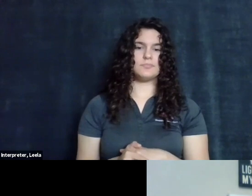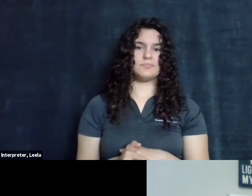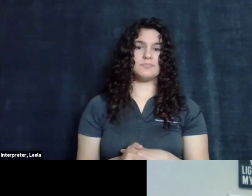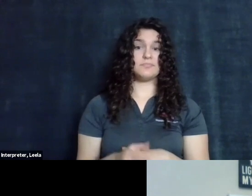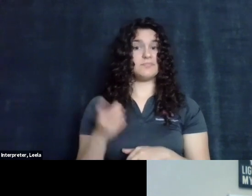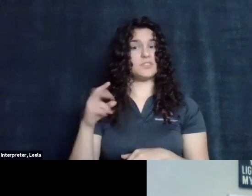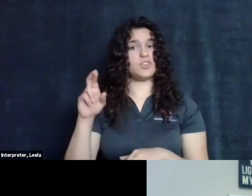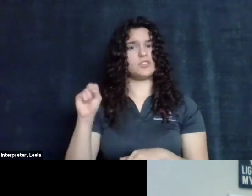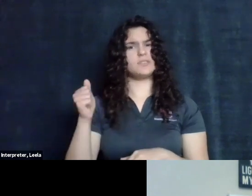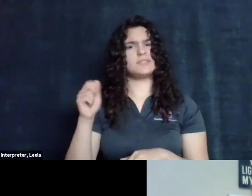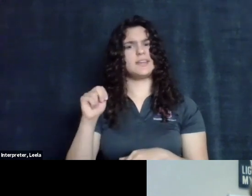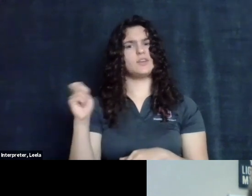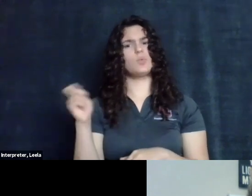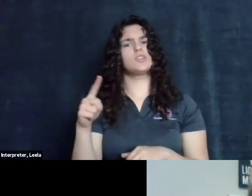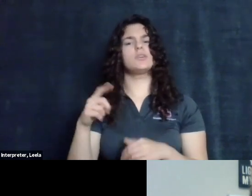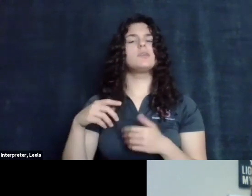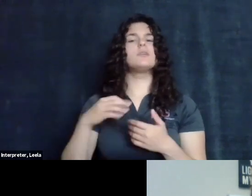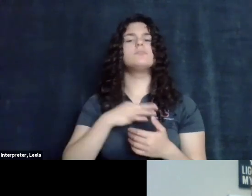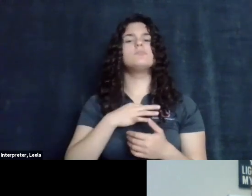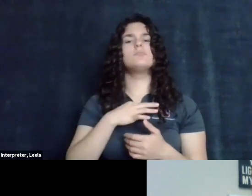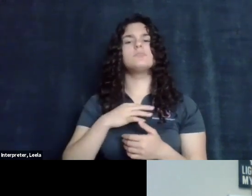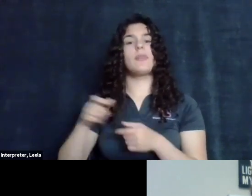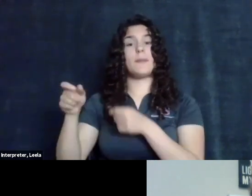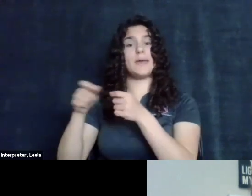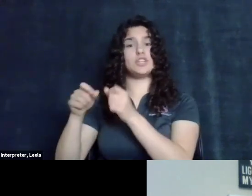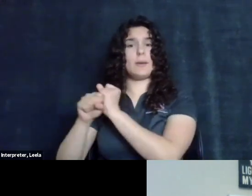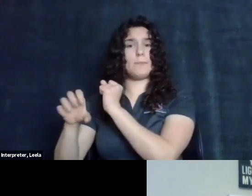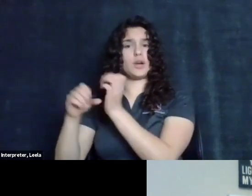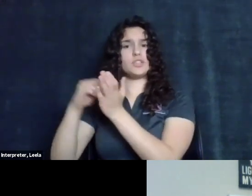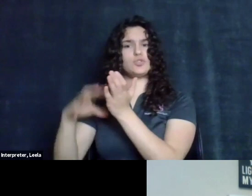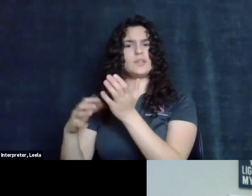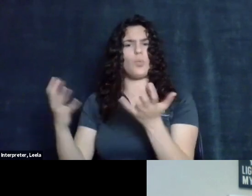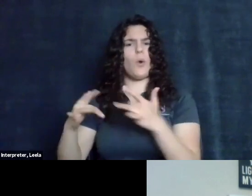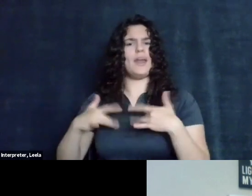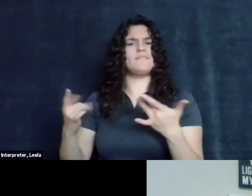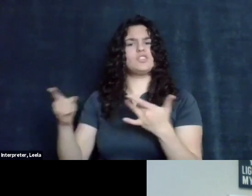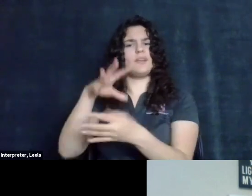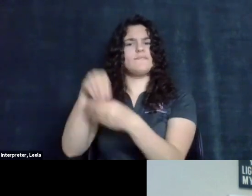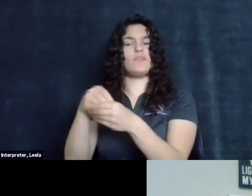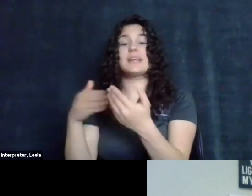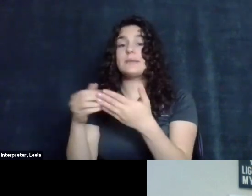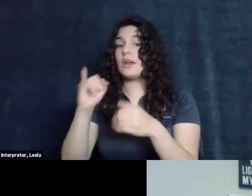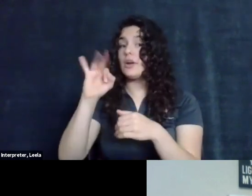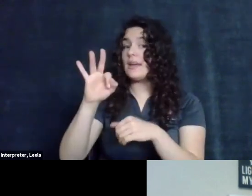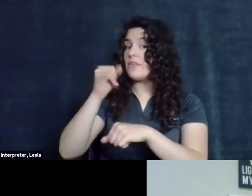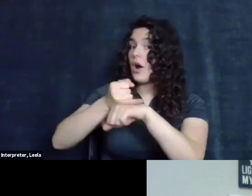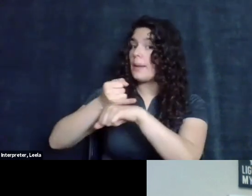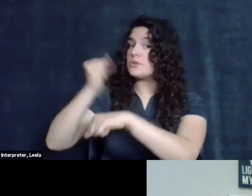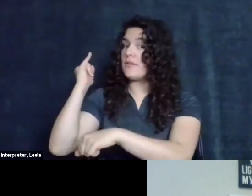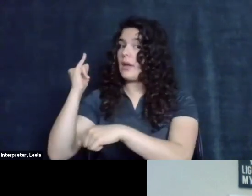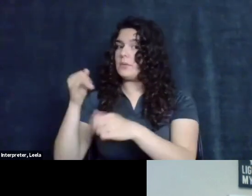Dr. Sin, what sort of events do our management and marketing students participate in, whether it's on campus or off campus?